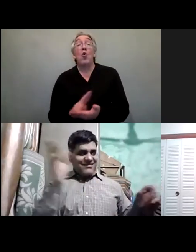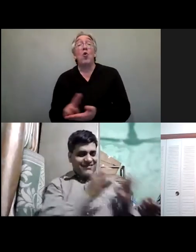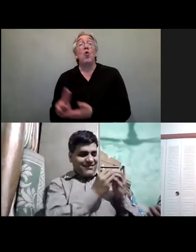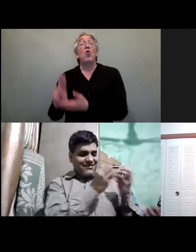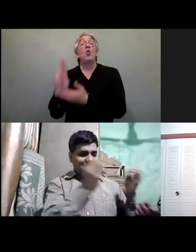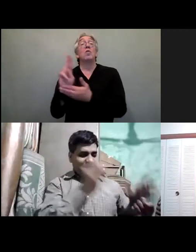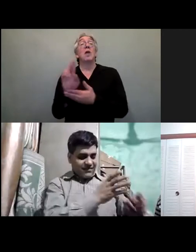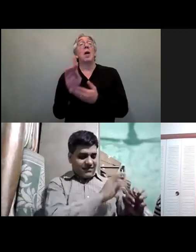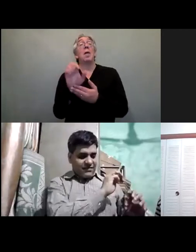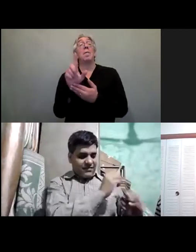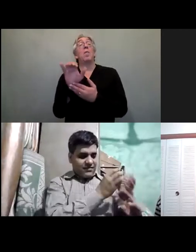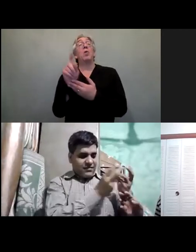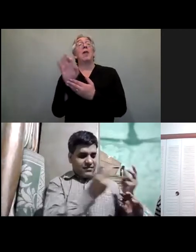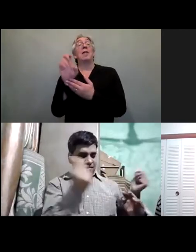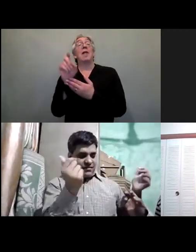Politécnica Salesiana of Ecuador.